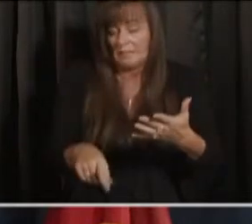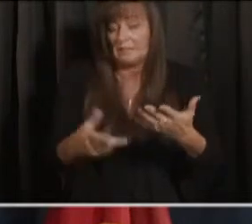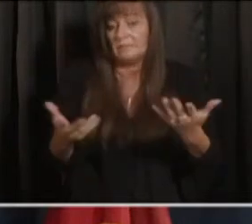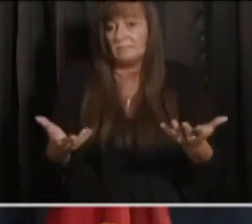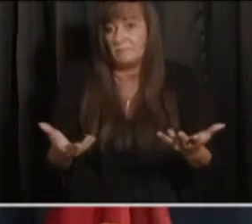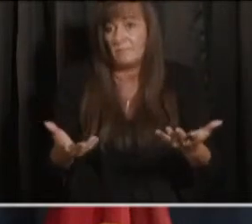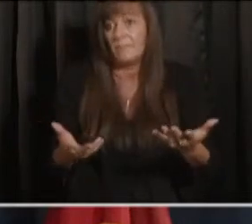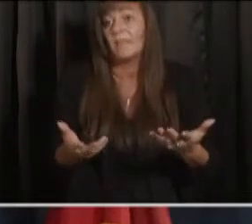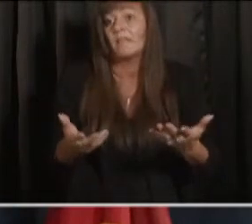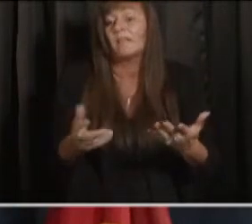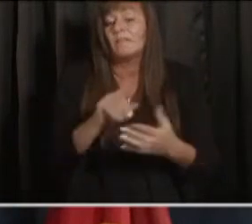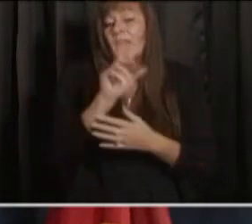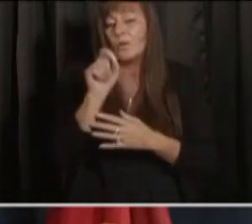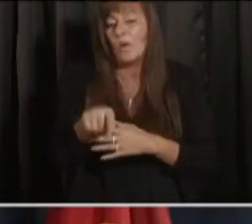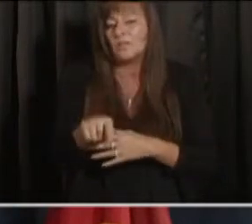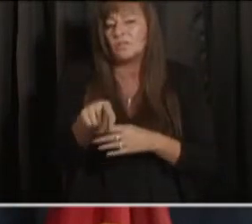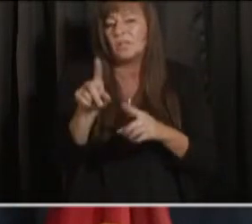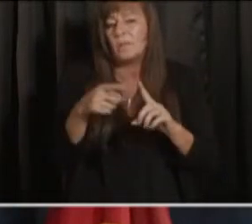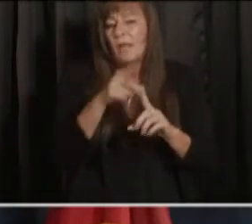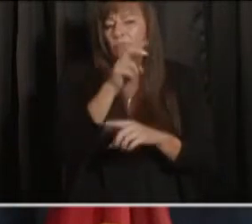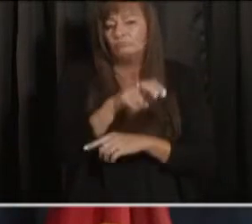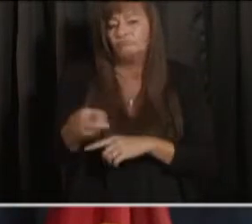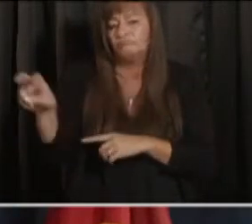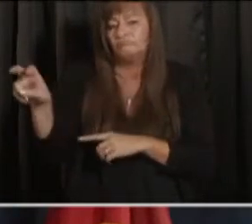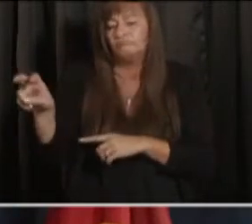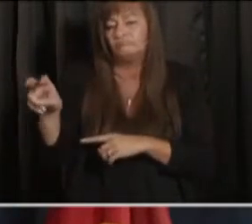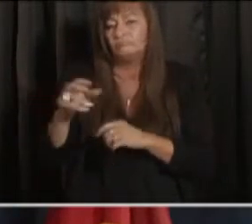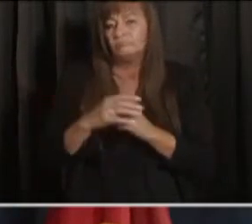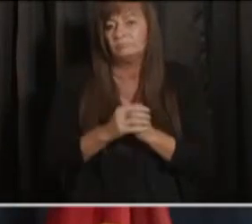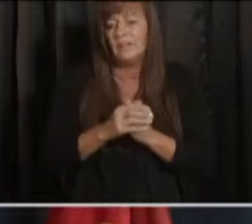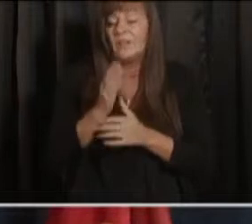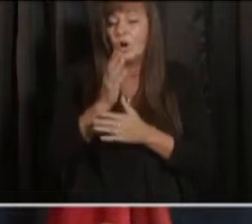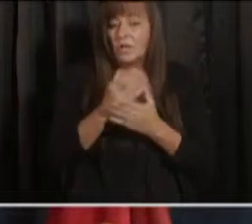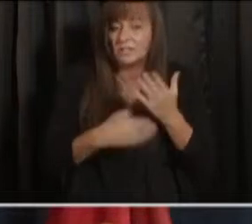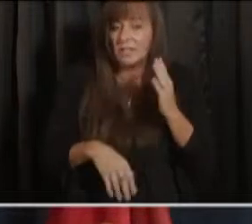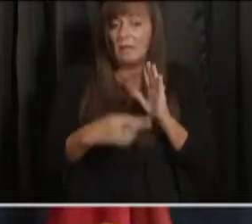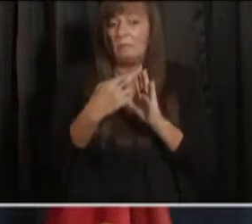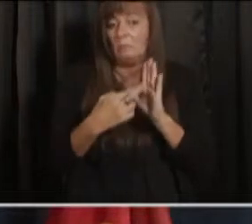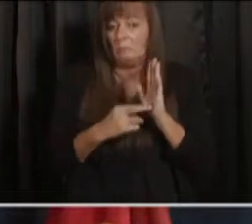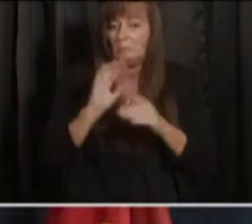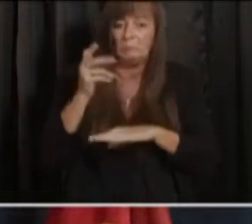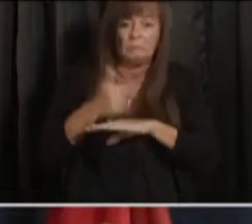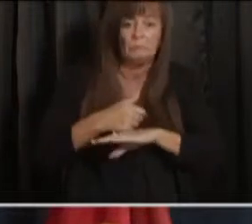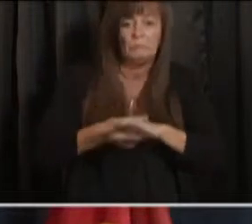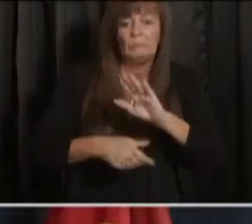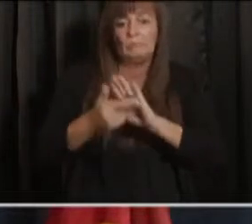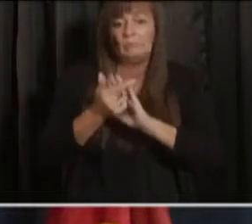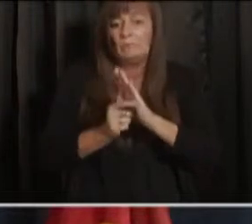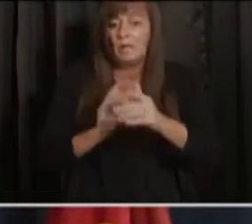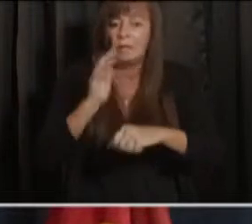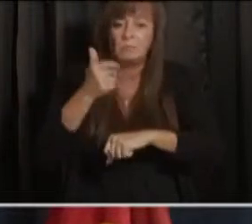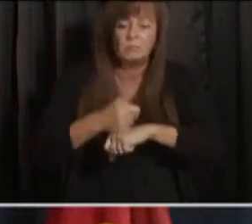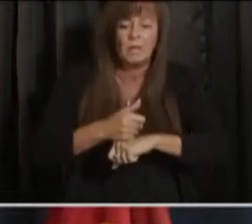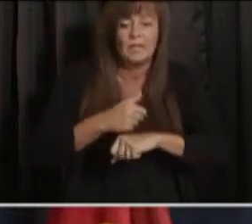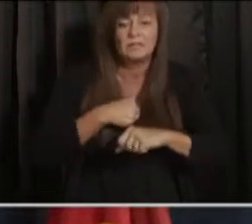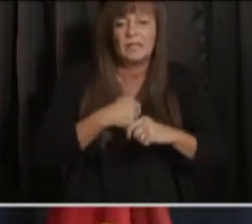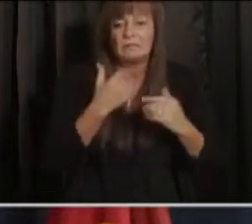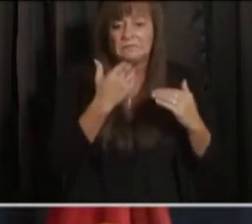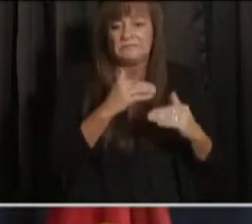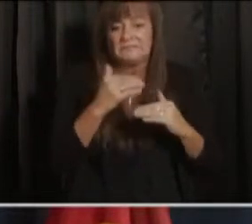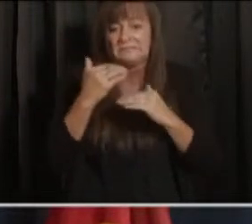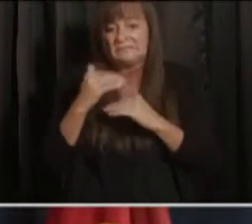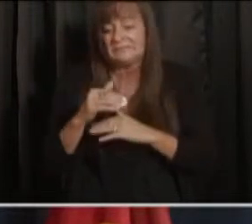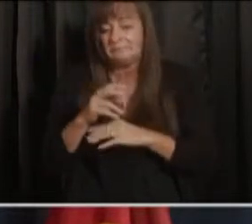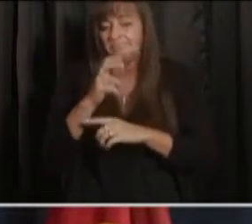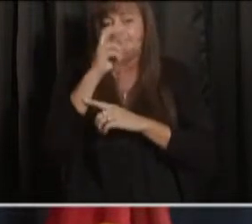the transfer issues, I think there are some regulations in place that constrain or limit how transports can